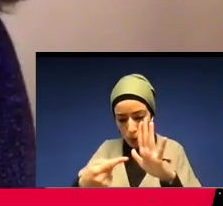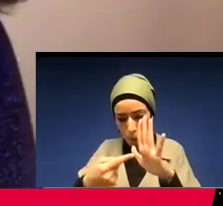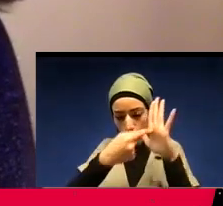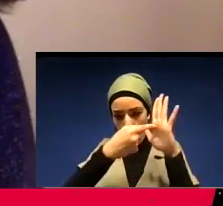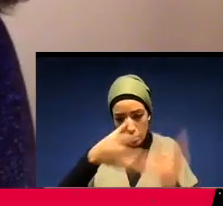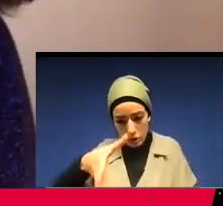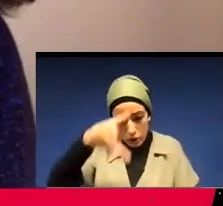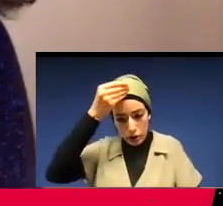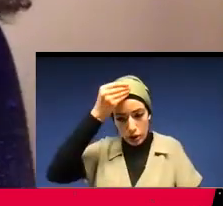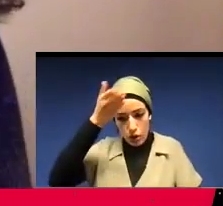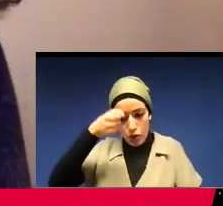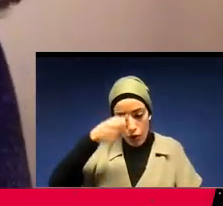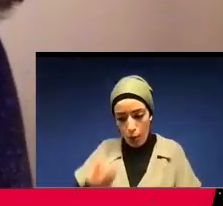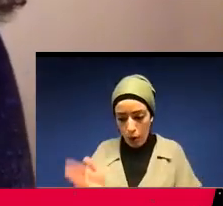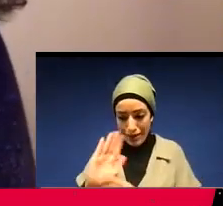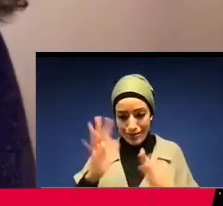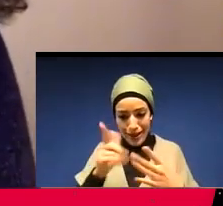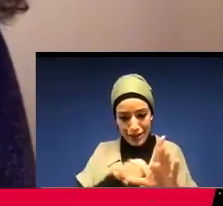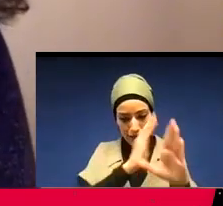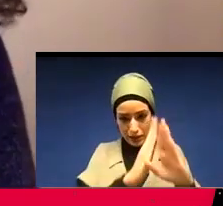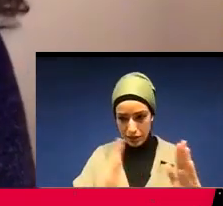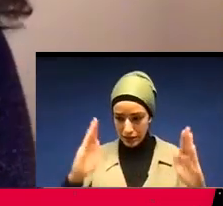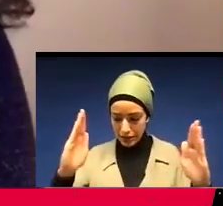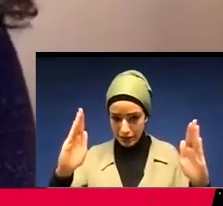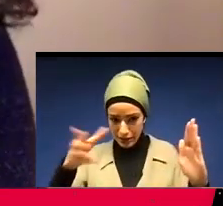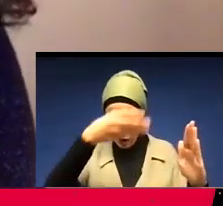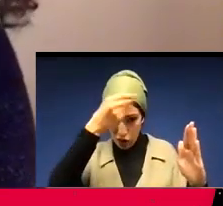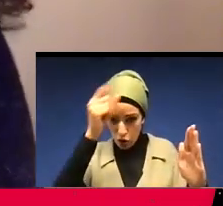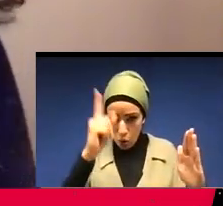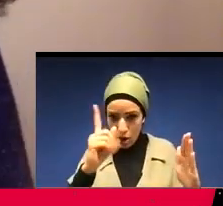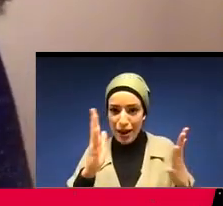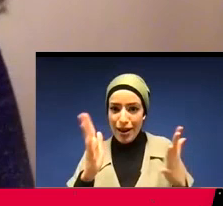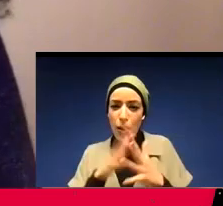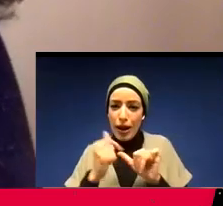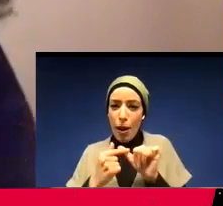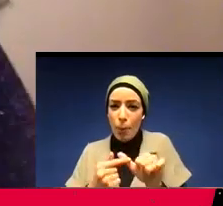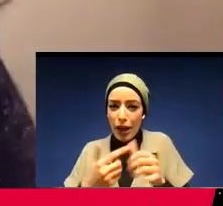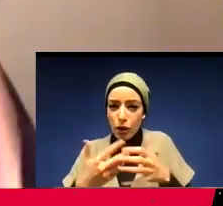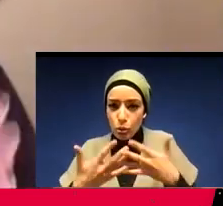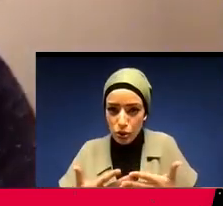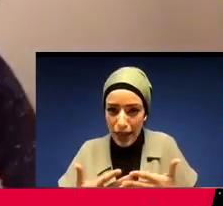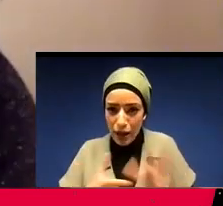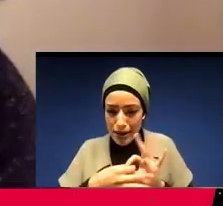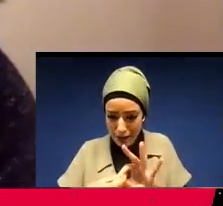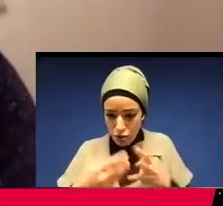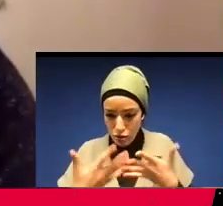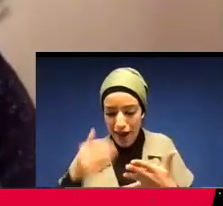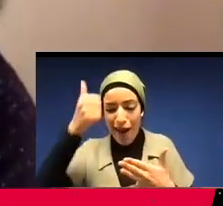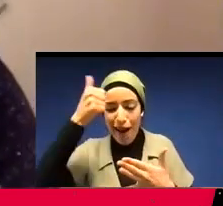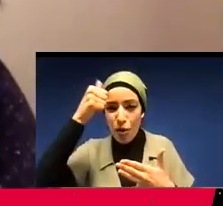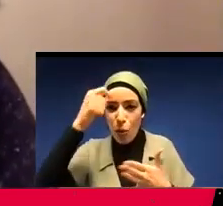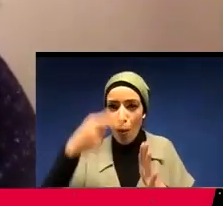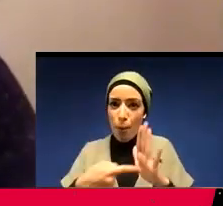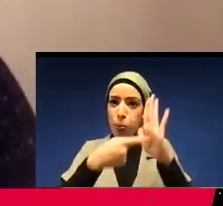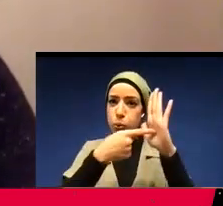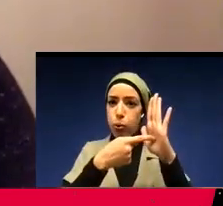lesson that we have learned from the last 10 years? And how can we apply them to our movements today? I know that solidarity is obviously a massive, massive